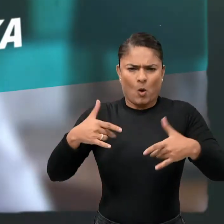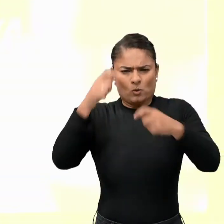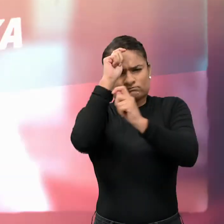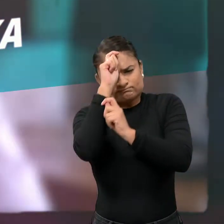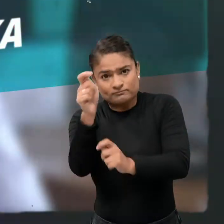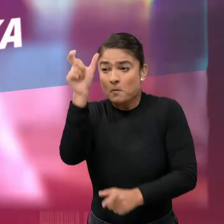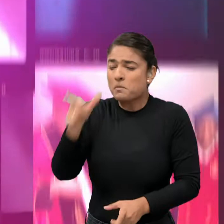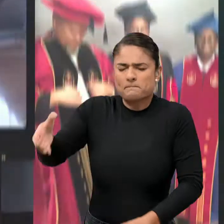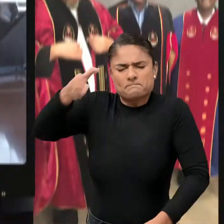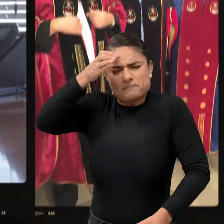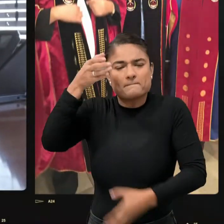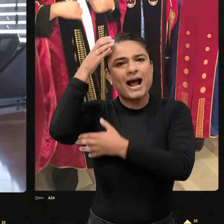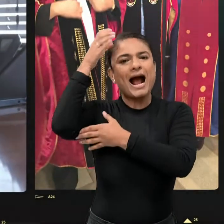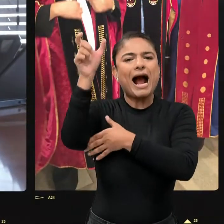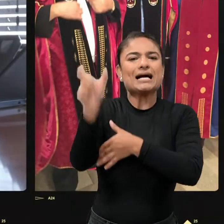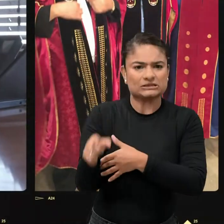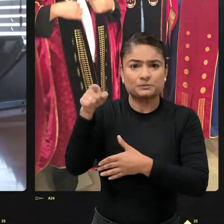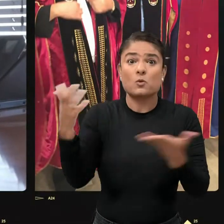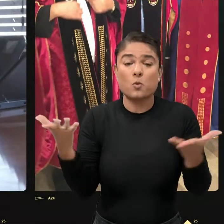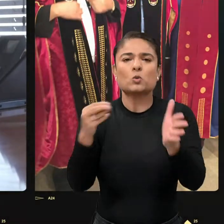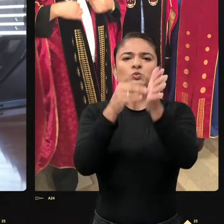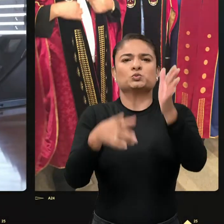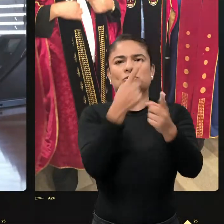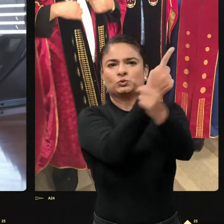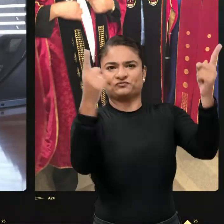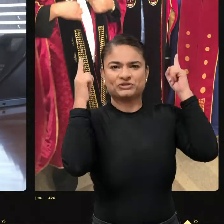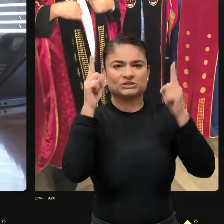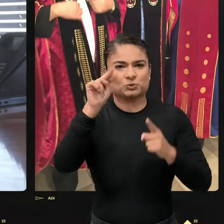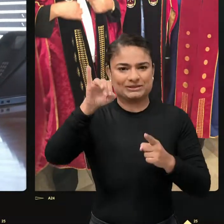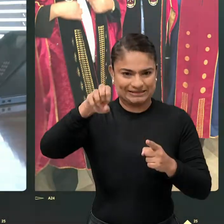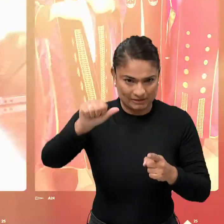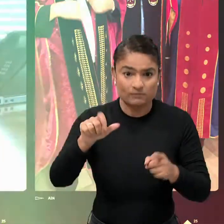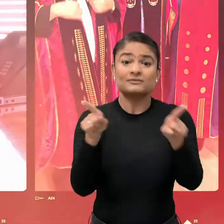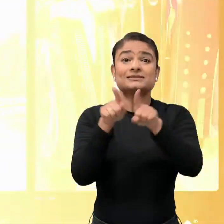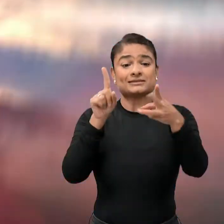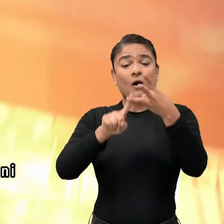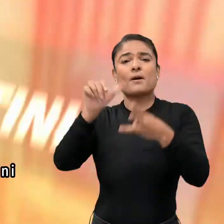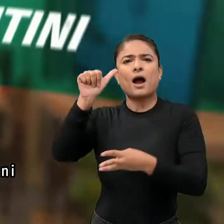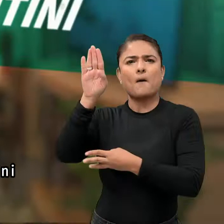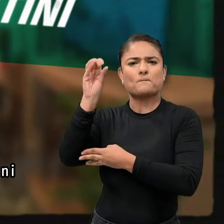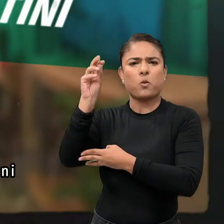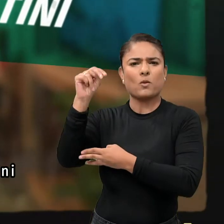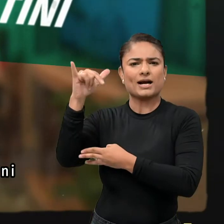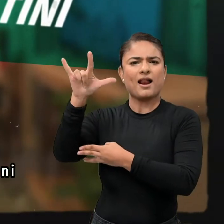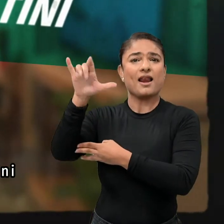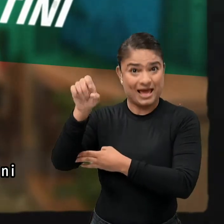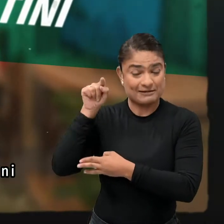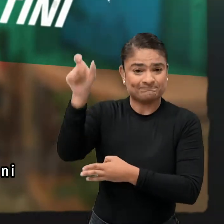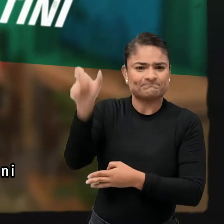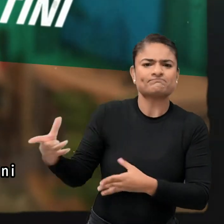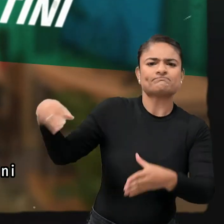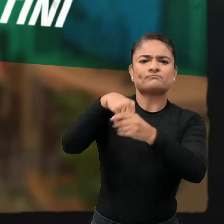a student leader, now a respected academic and dean of students at UNISA. Our guest for today,